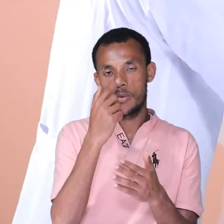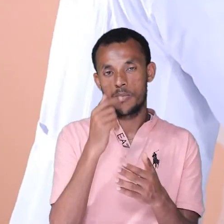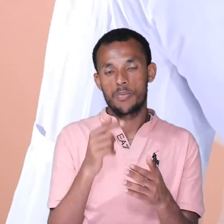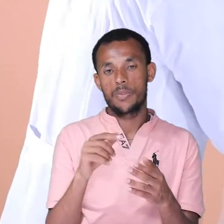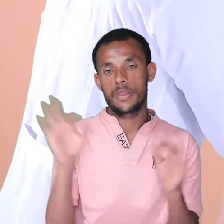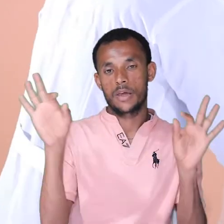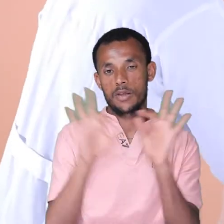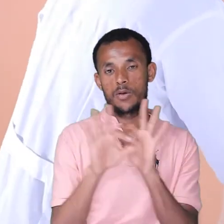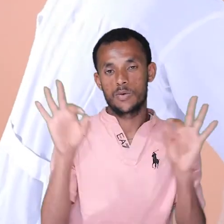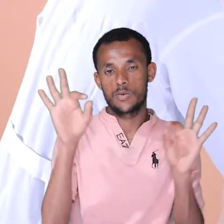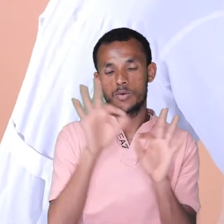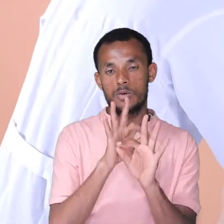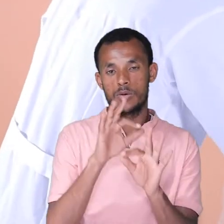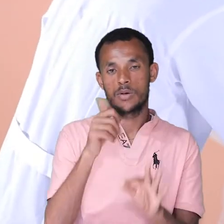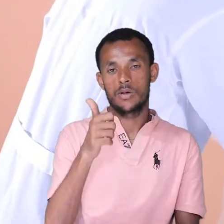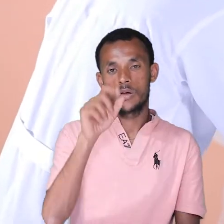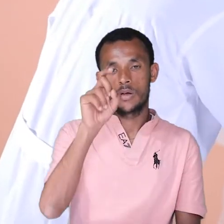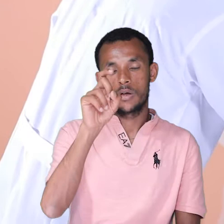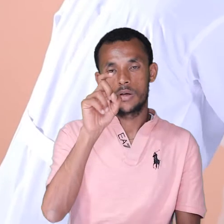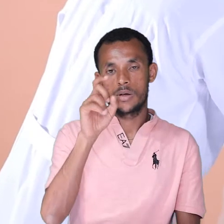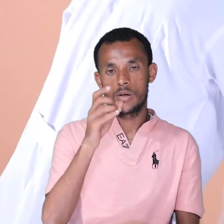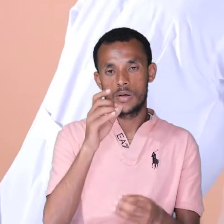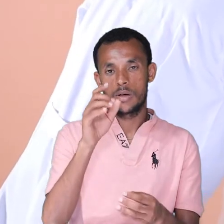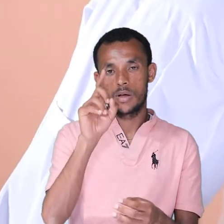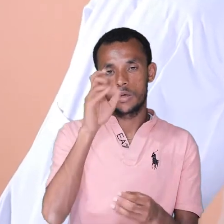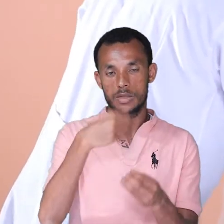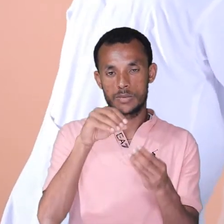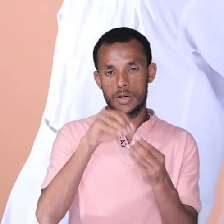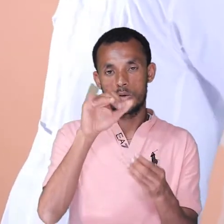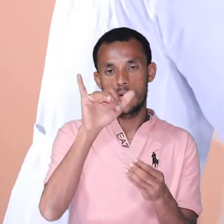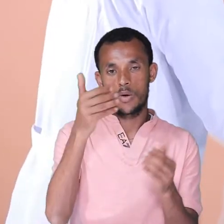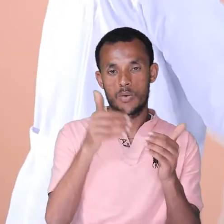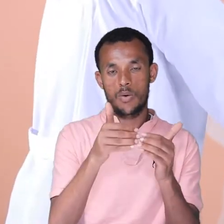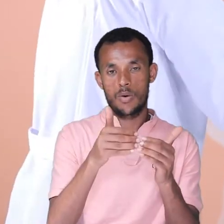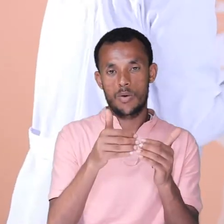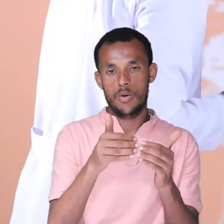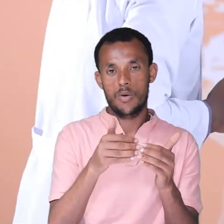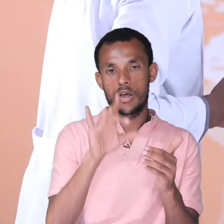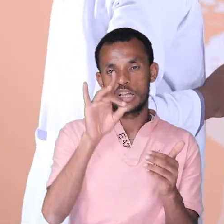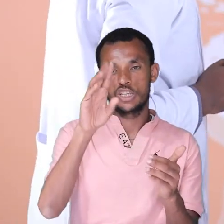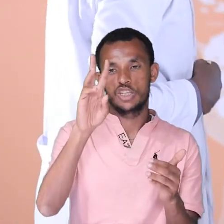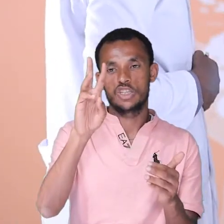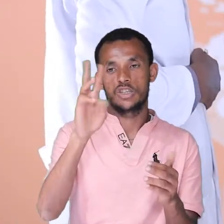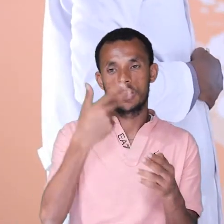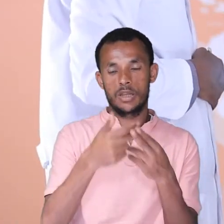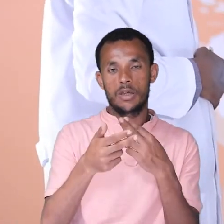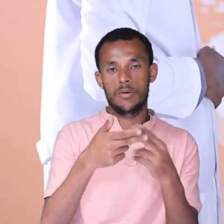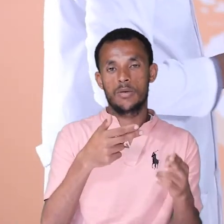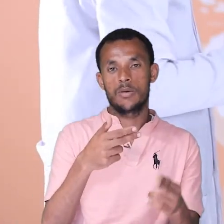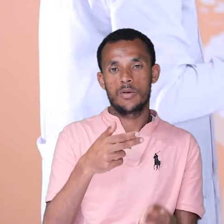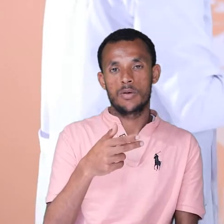me cross here. X plus Y equals, what is 86 multiplied